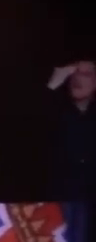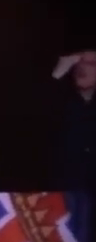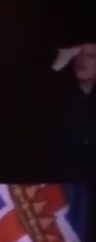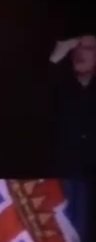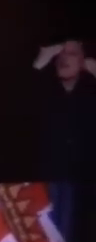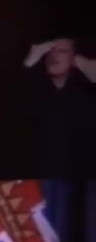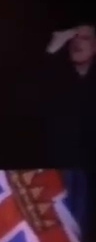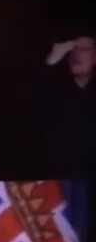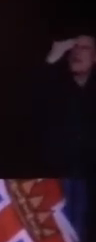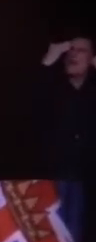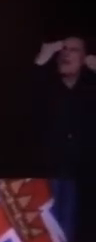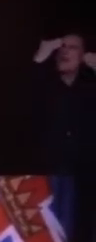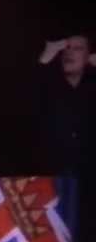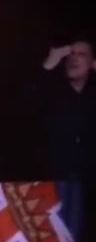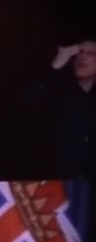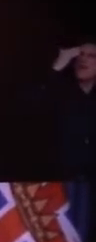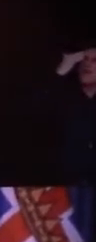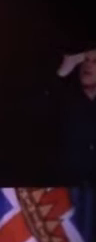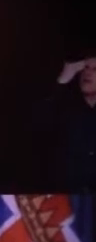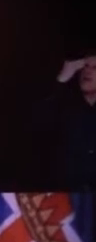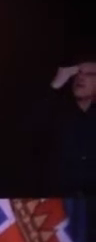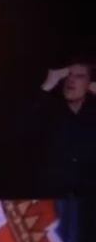throw it out in the fucking trash.